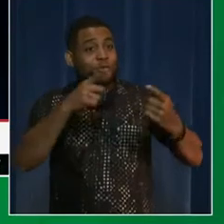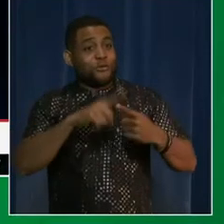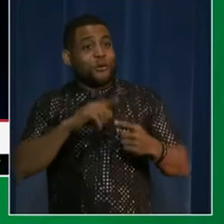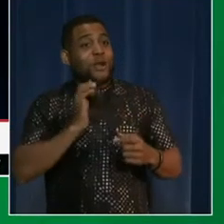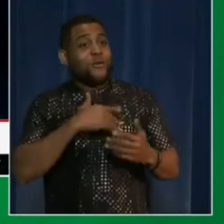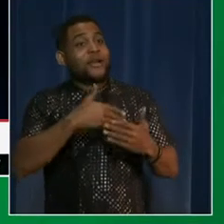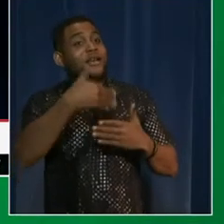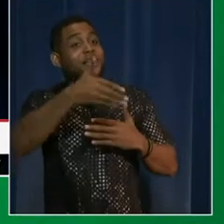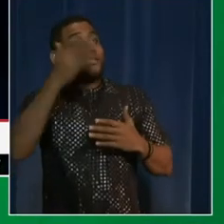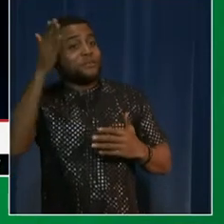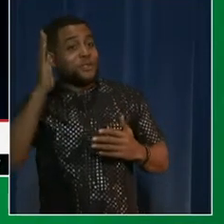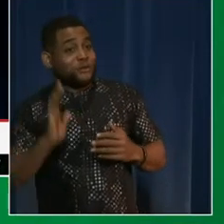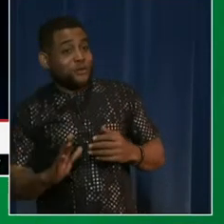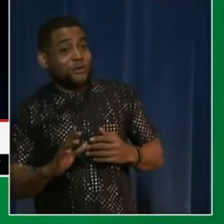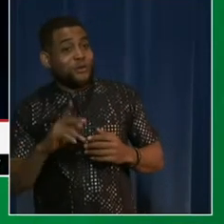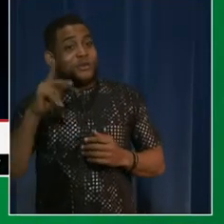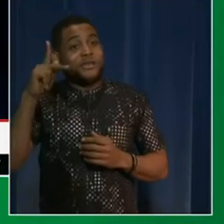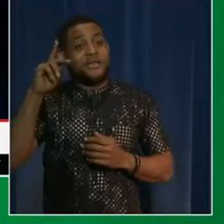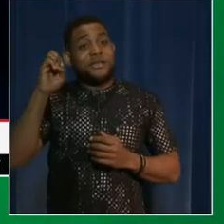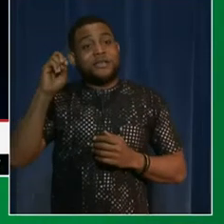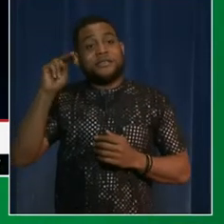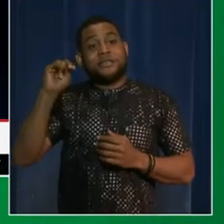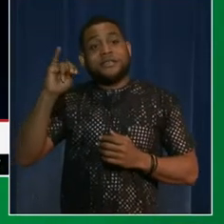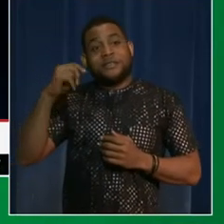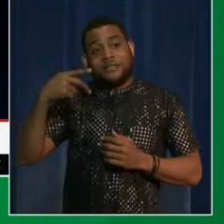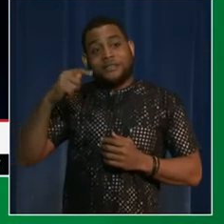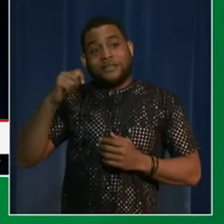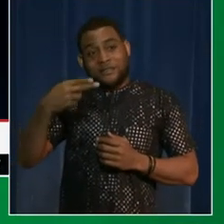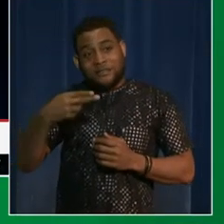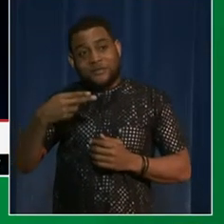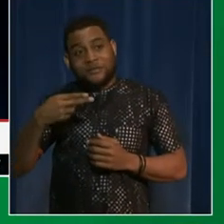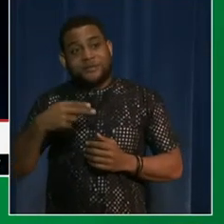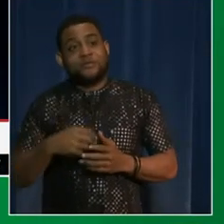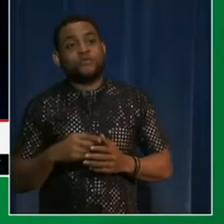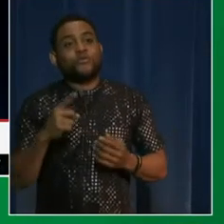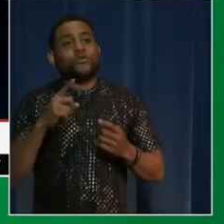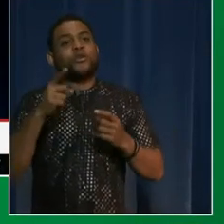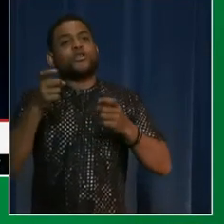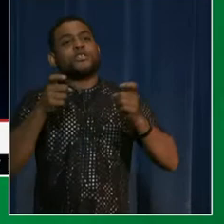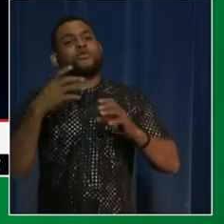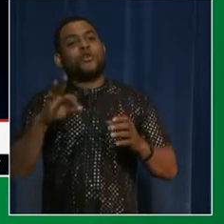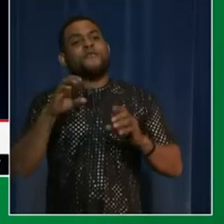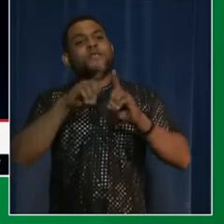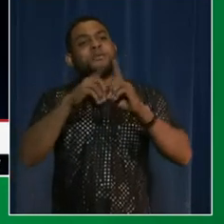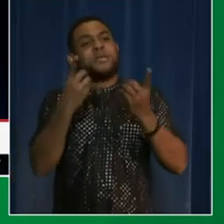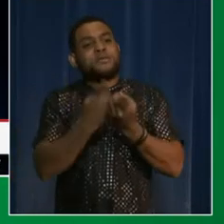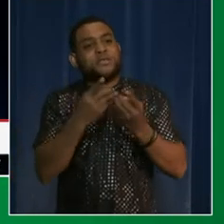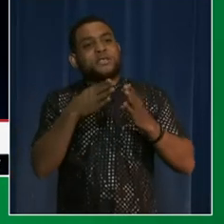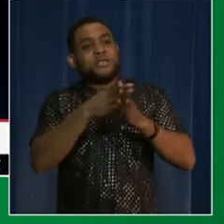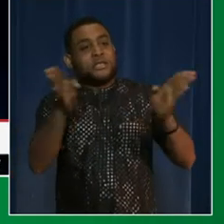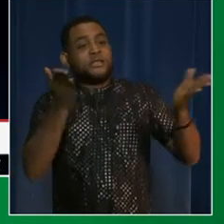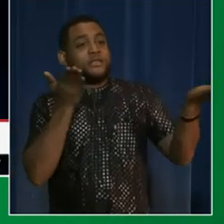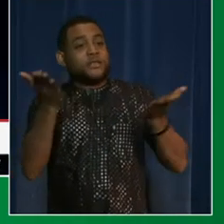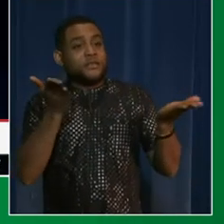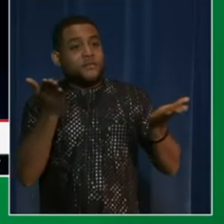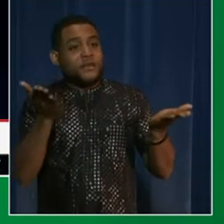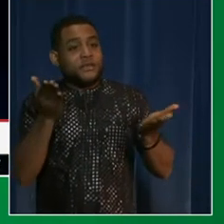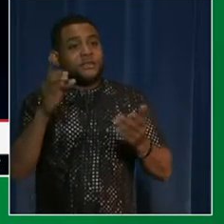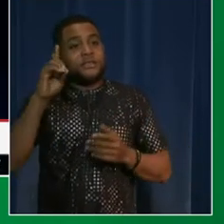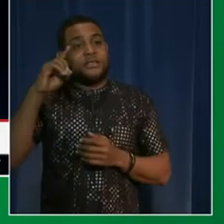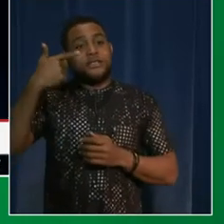Anderson, the Director of the Department of General Services, to tell you more about opportunities with his